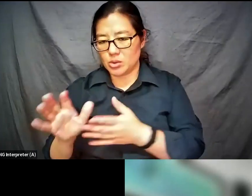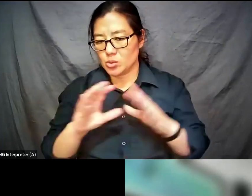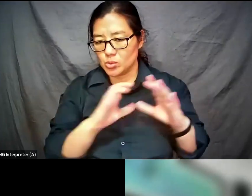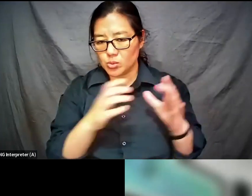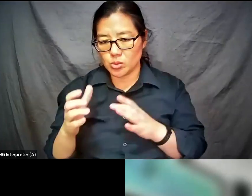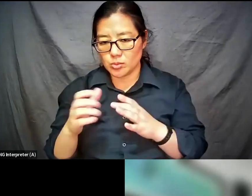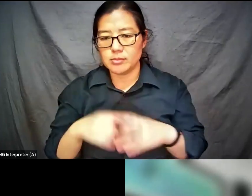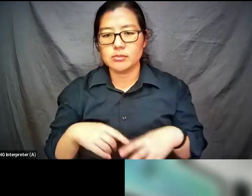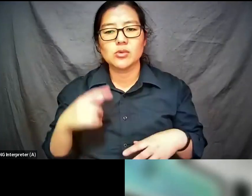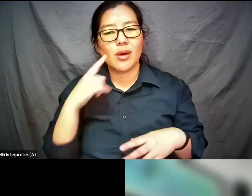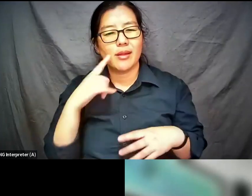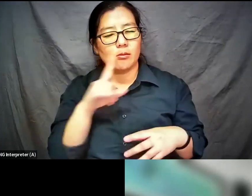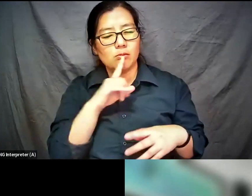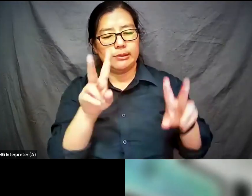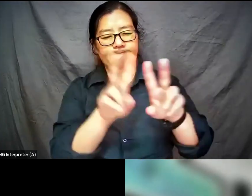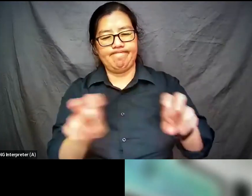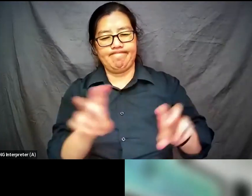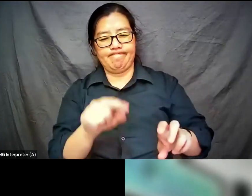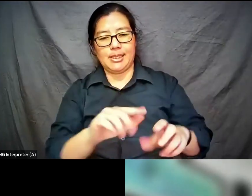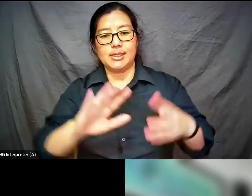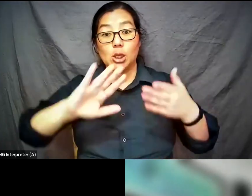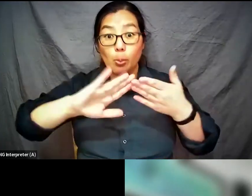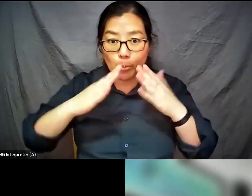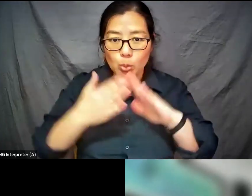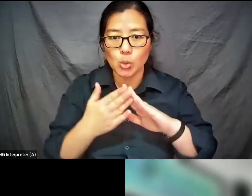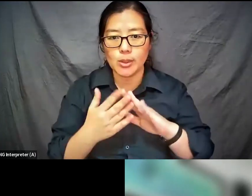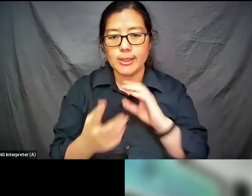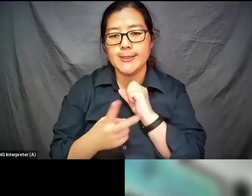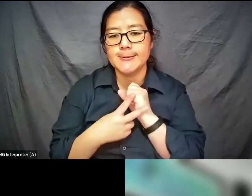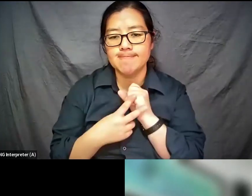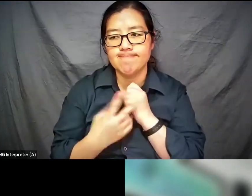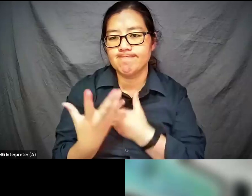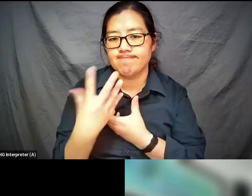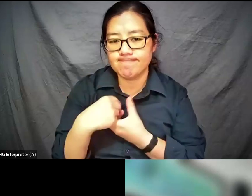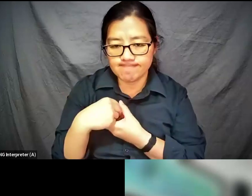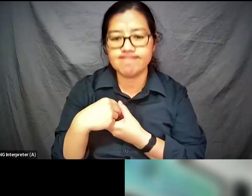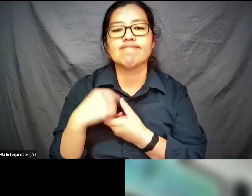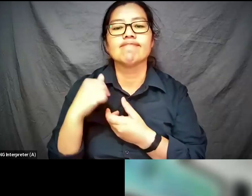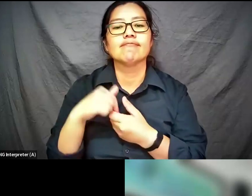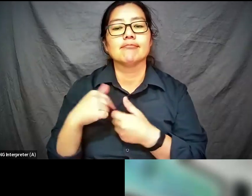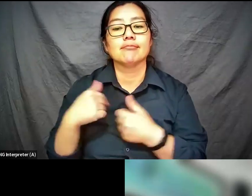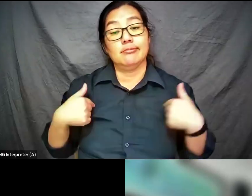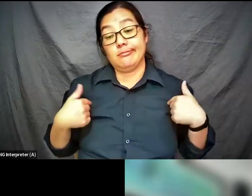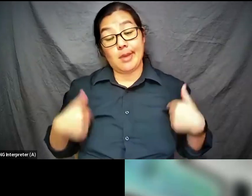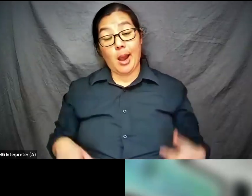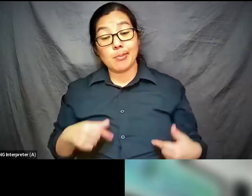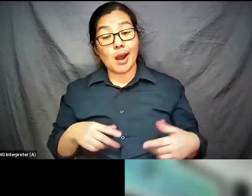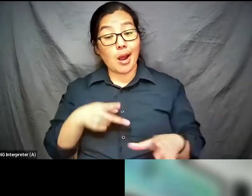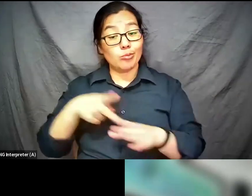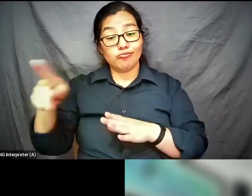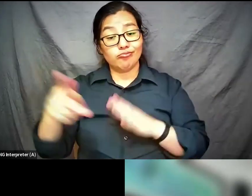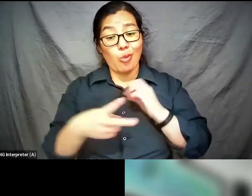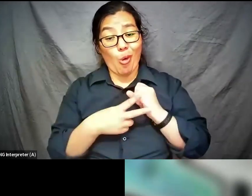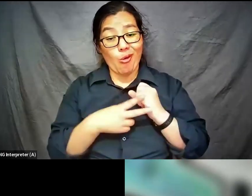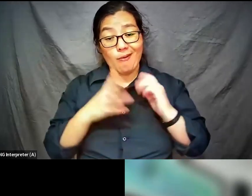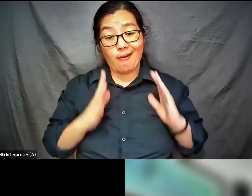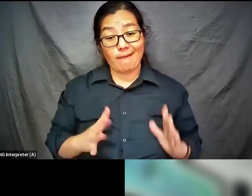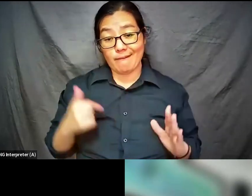thinking and community building. And two books really inspired that: Black